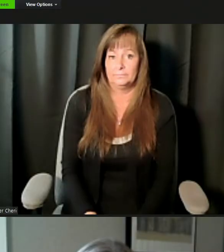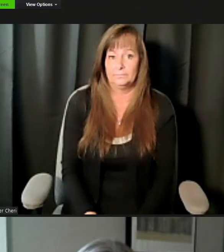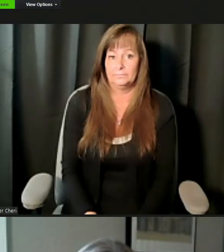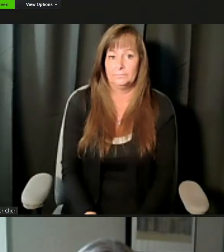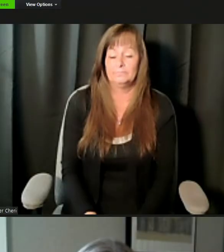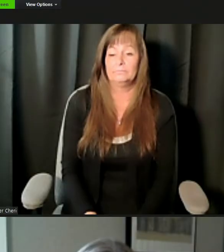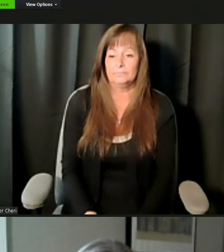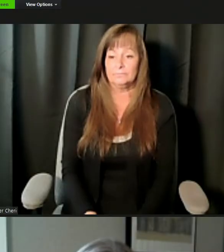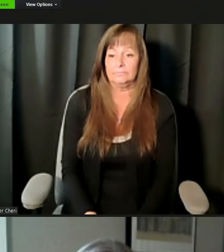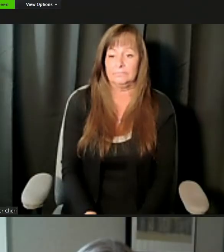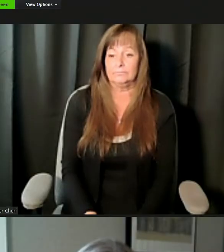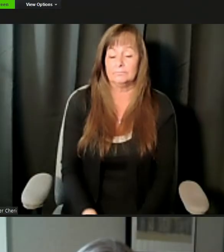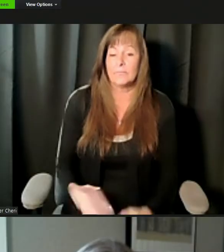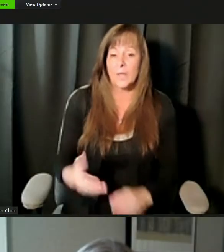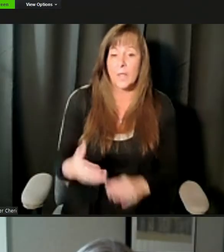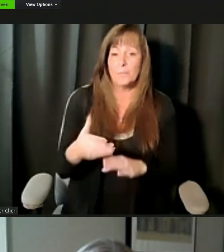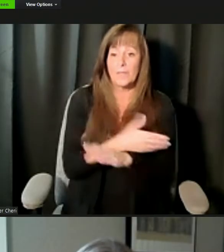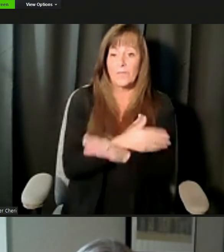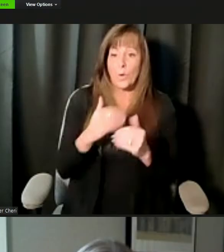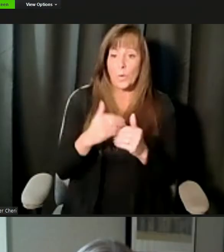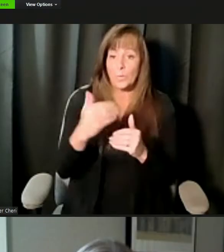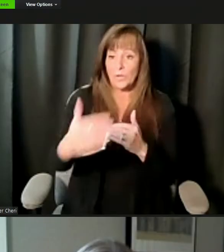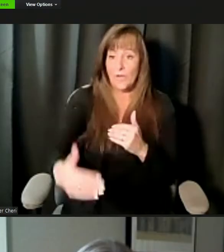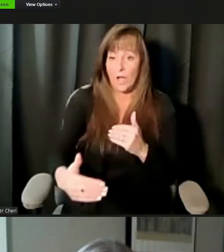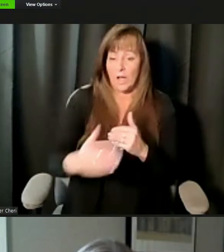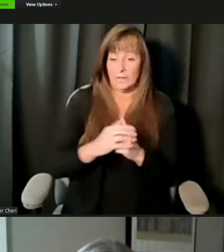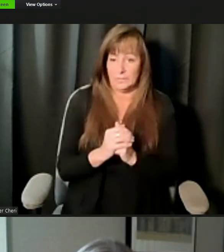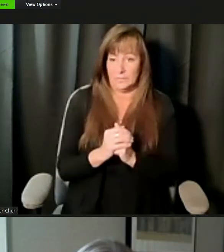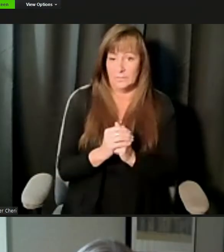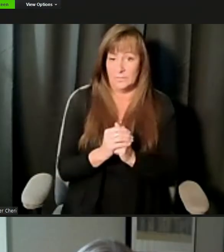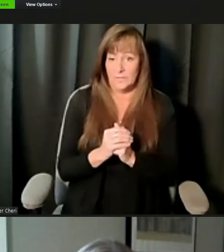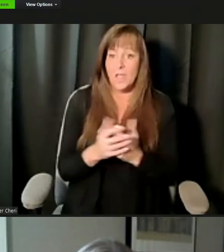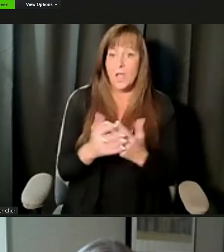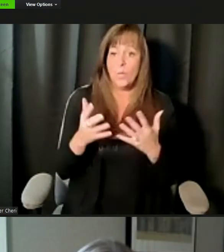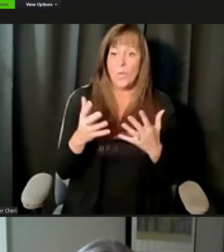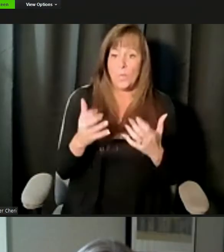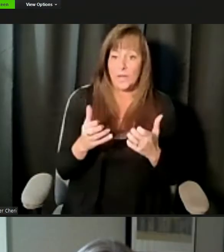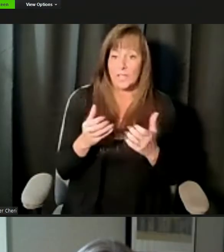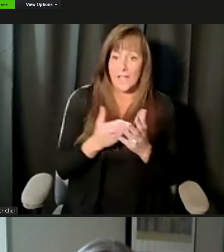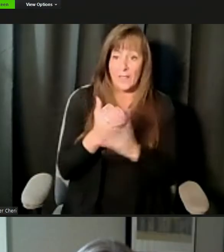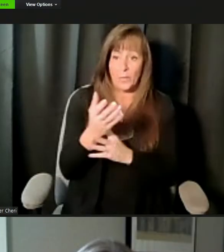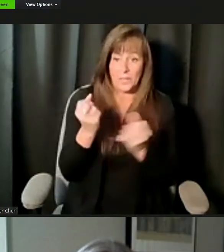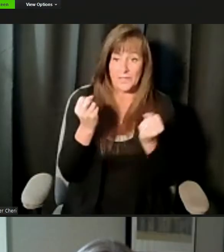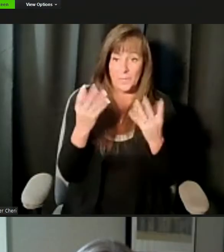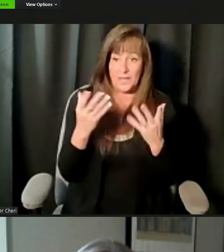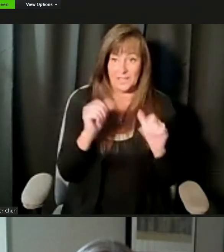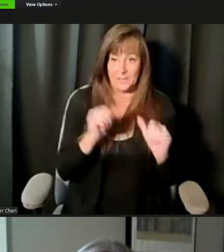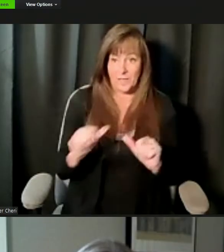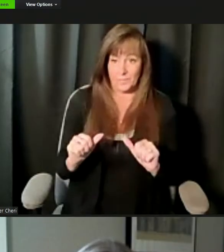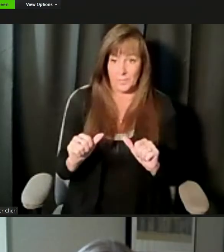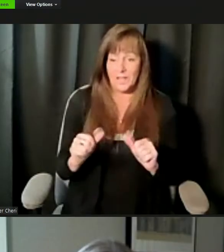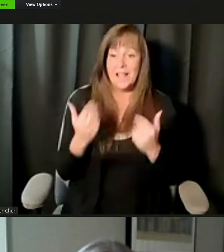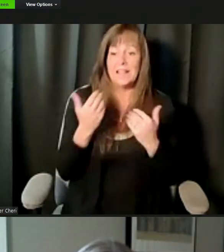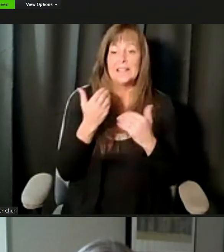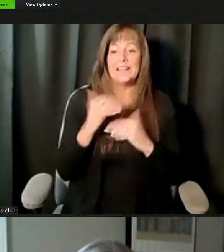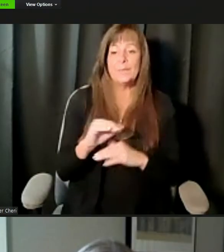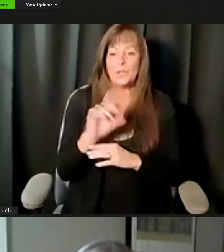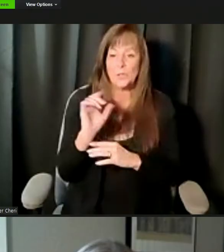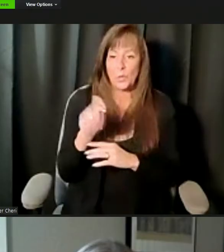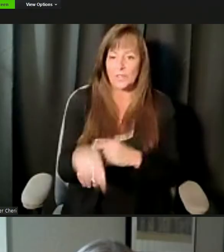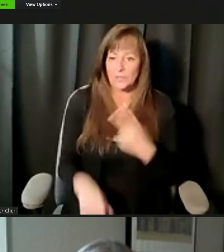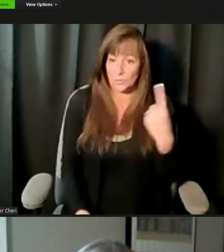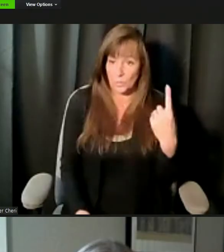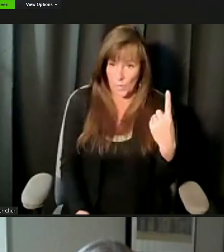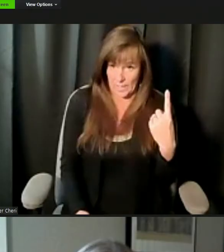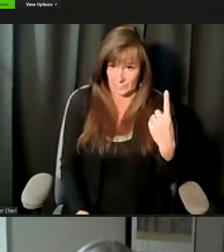Great. Okay. And before we move on, just so we can get through as many of you as possible, if you could limit your questions to one